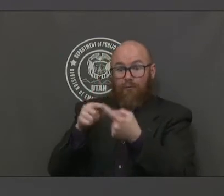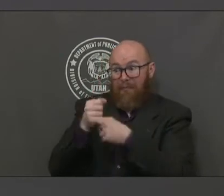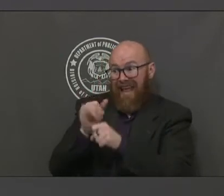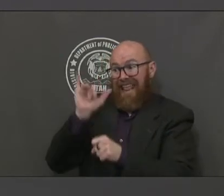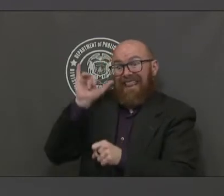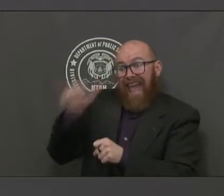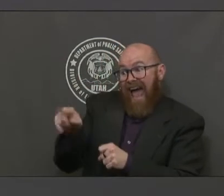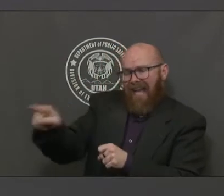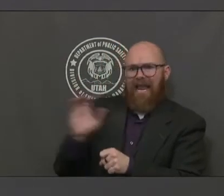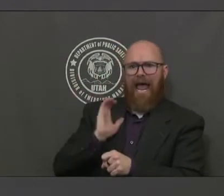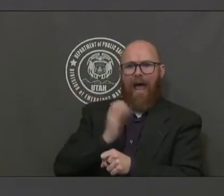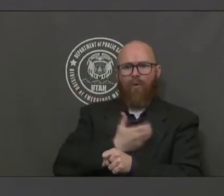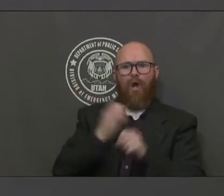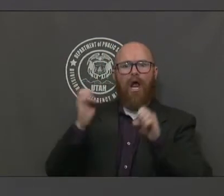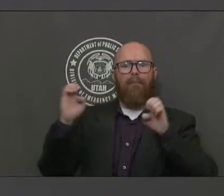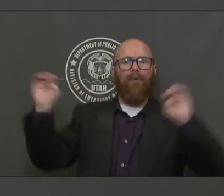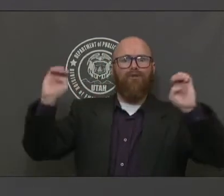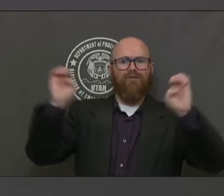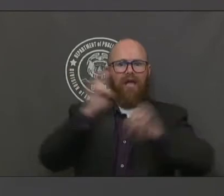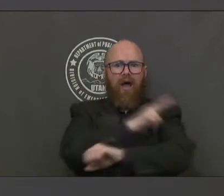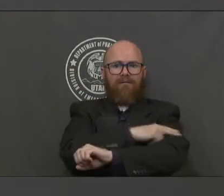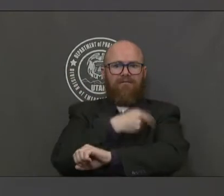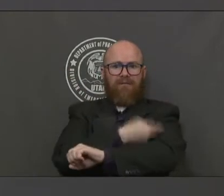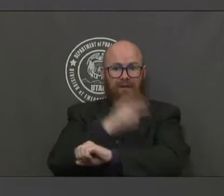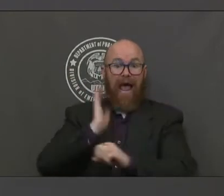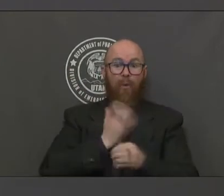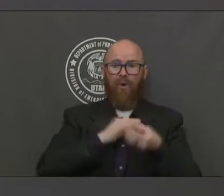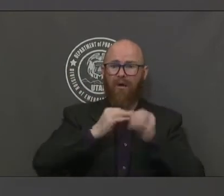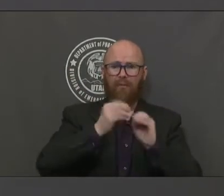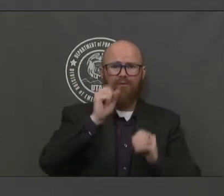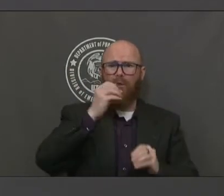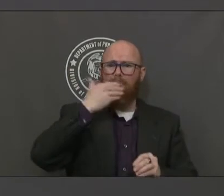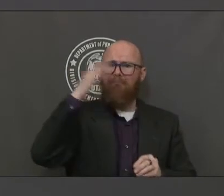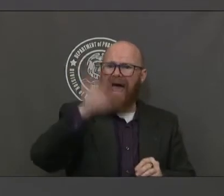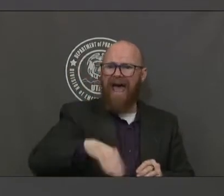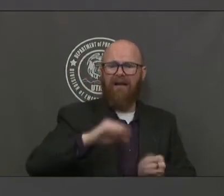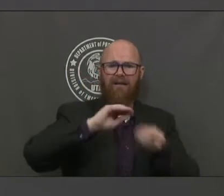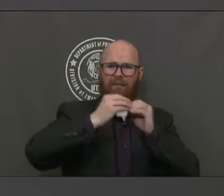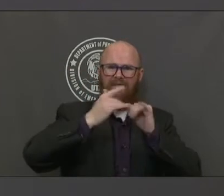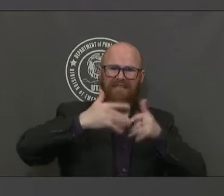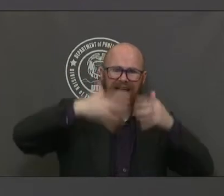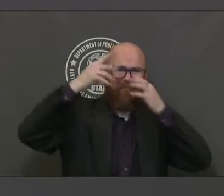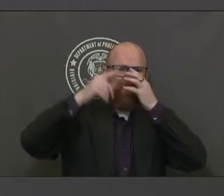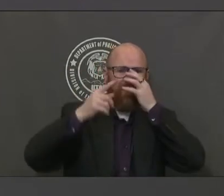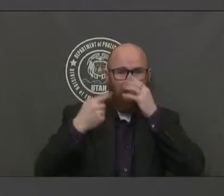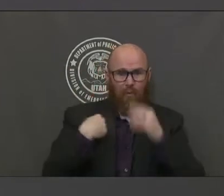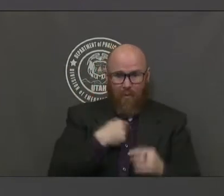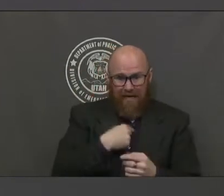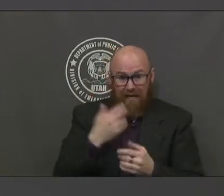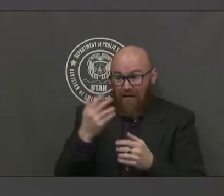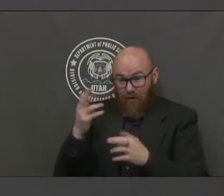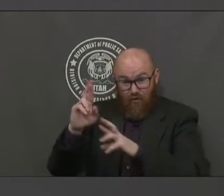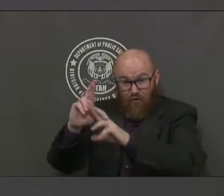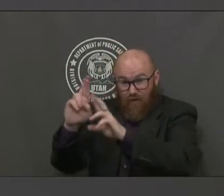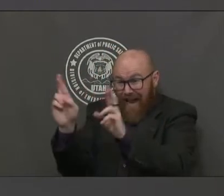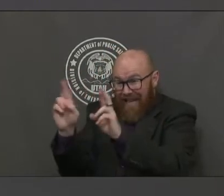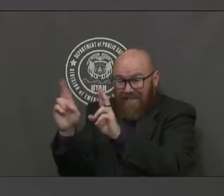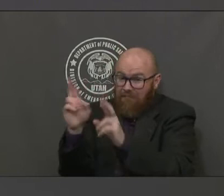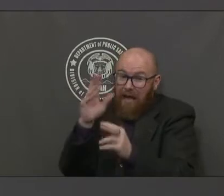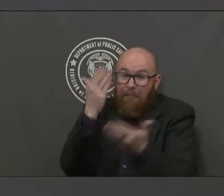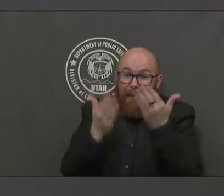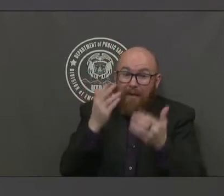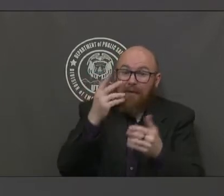taking patients there. Patients who had COVID and could die. We were maybe hours